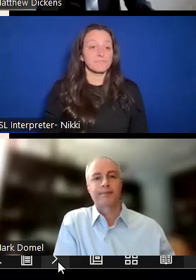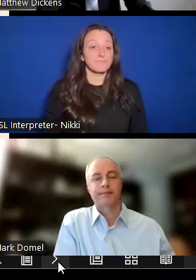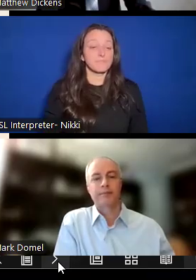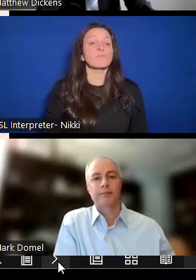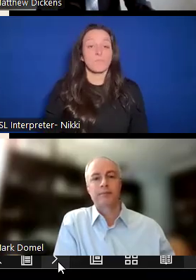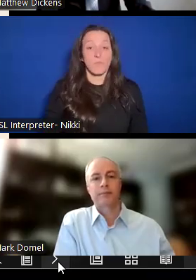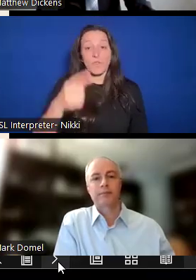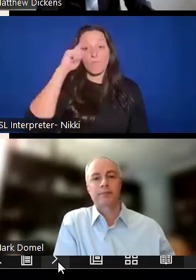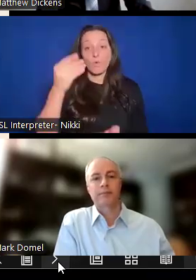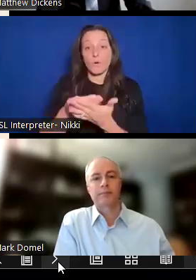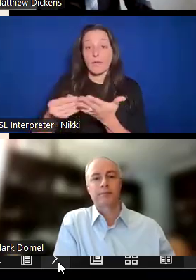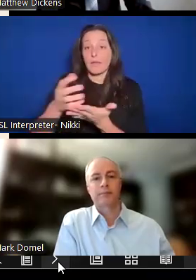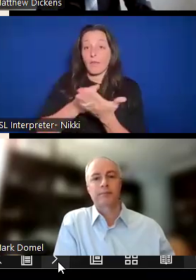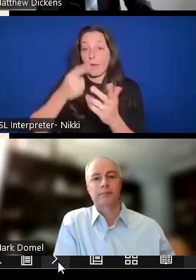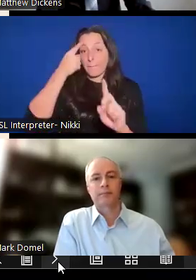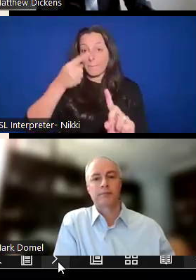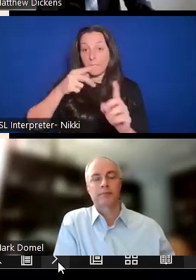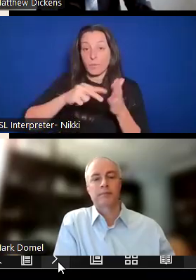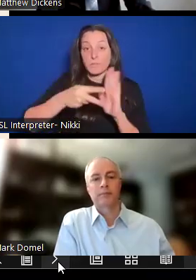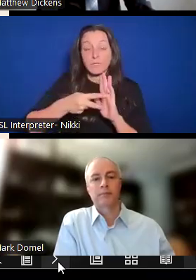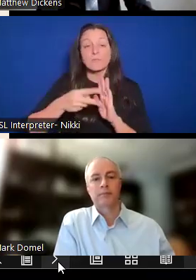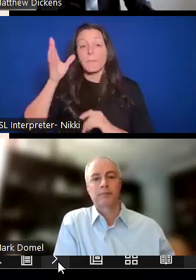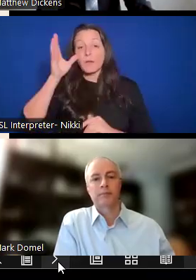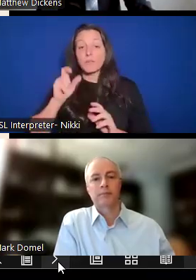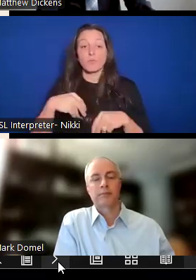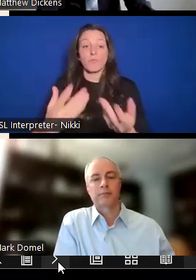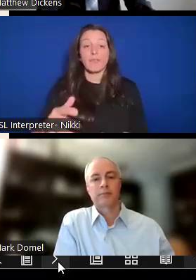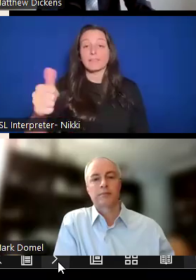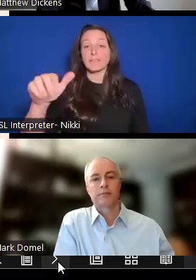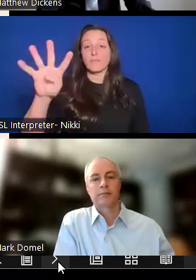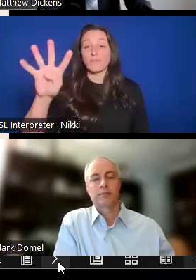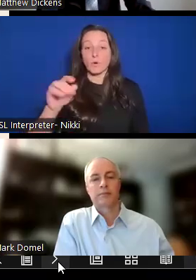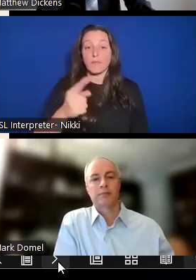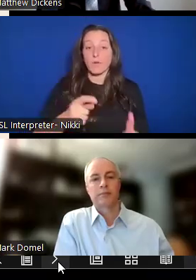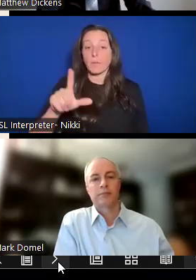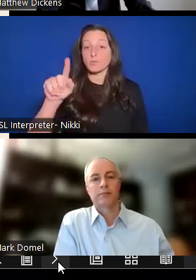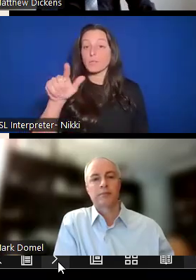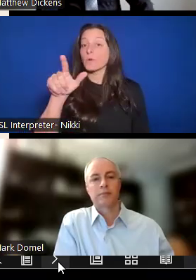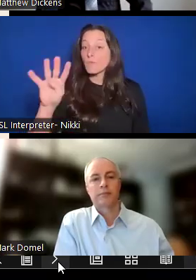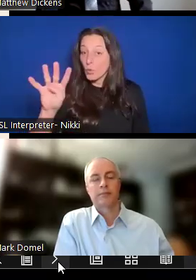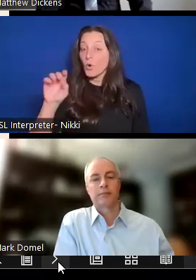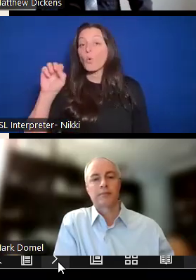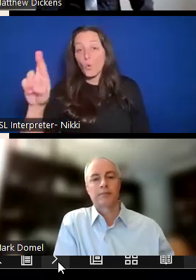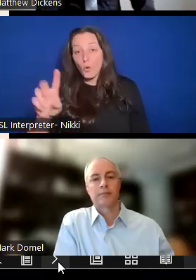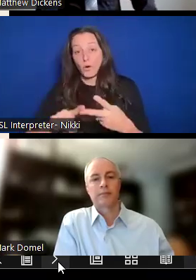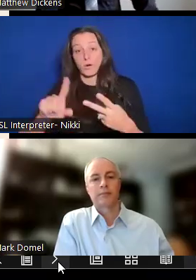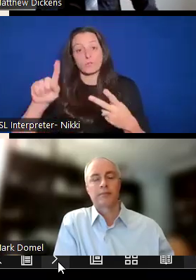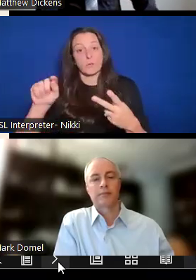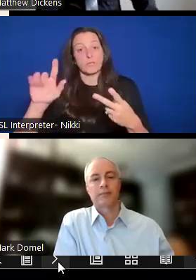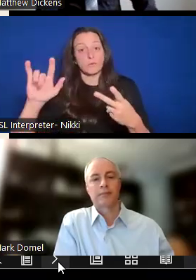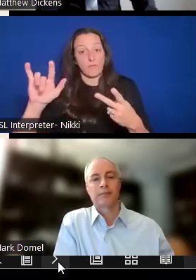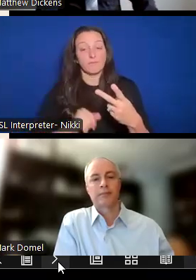For income purposes, parents will have to provide their 1040 from either 2024 or 2025. This